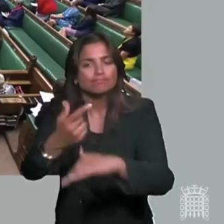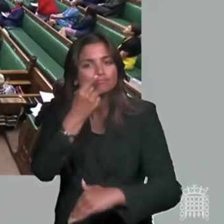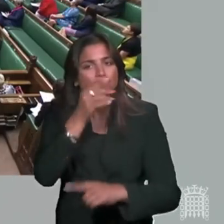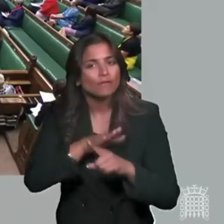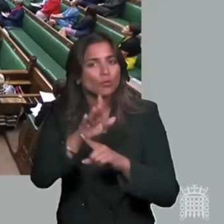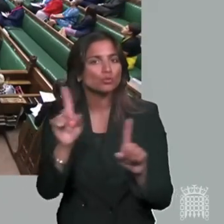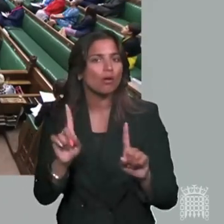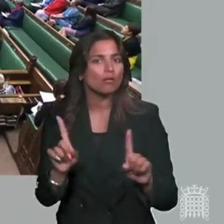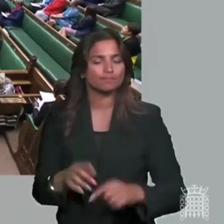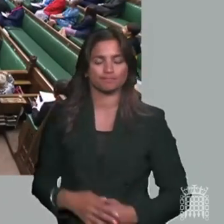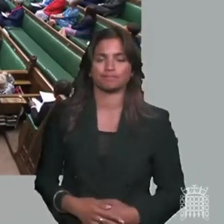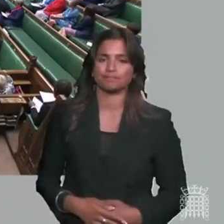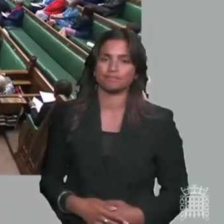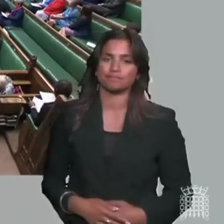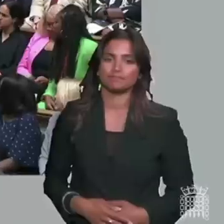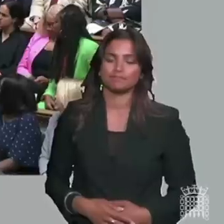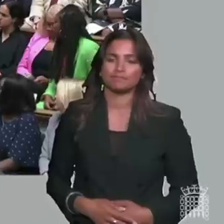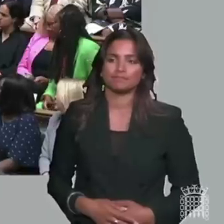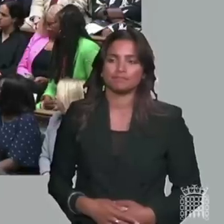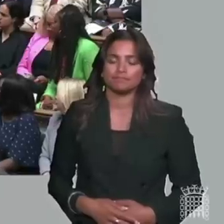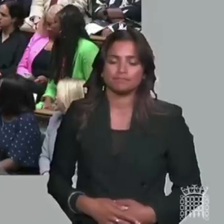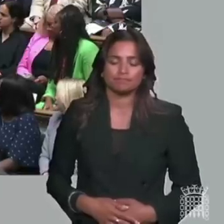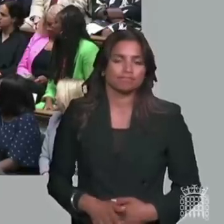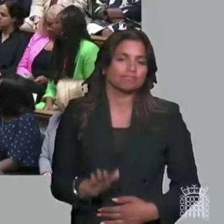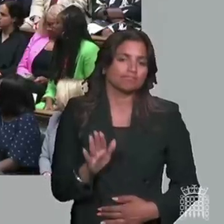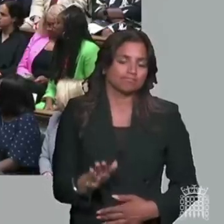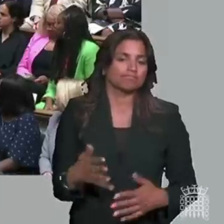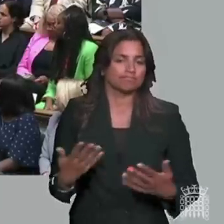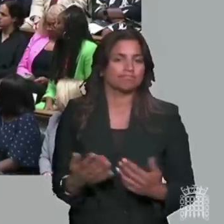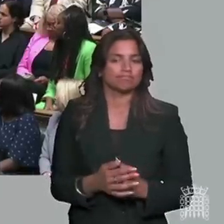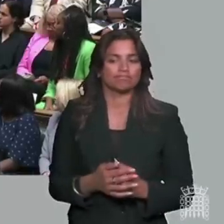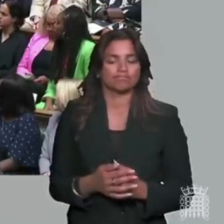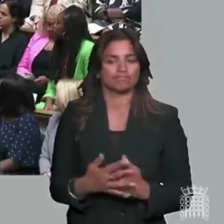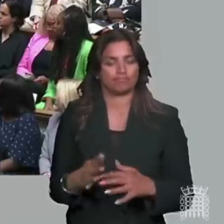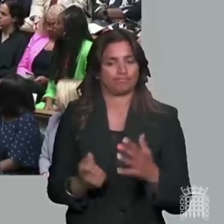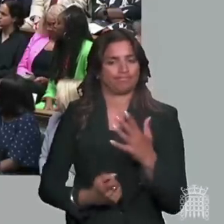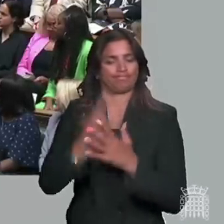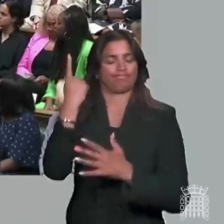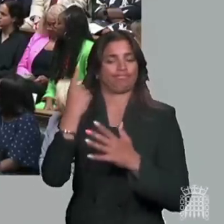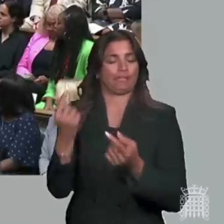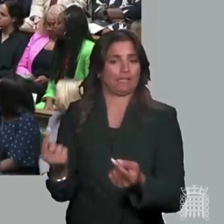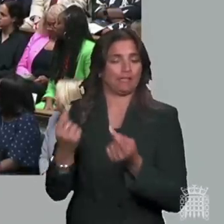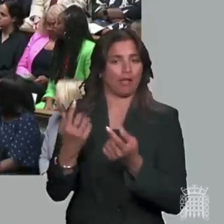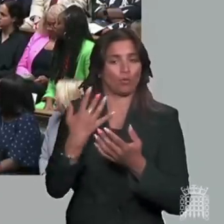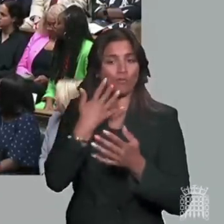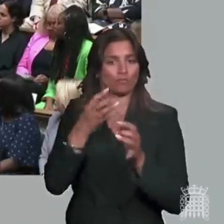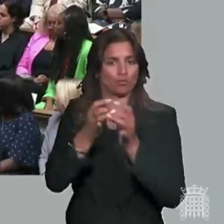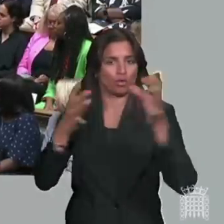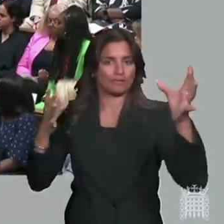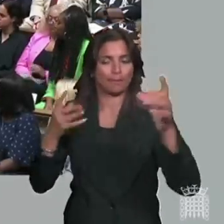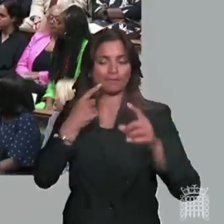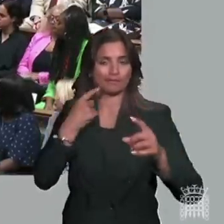Mr. Speaker, Nottingham is devastated by the senseless attacks that took place on our streets